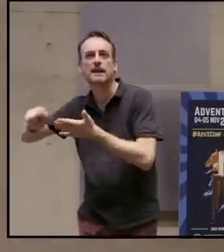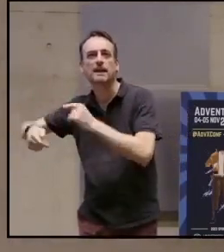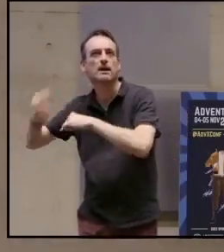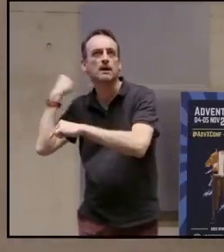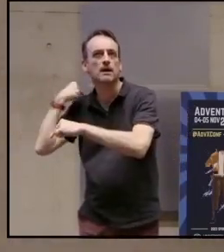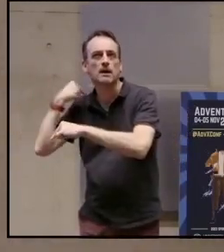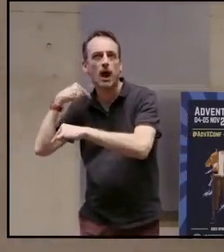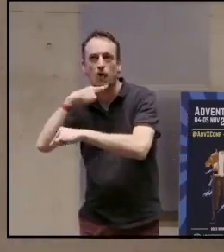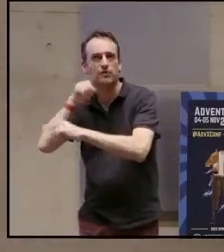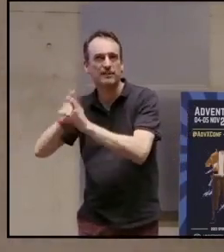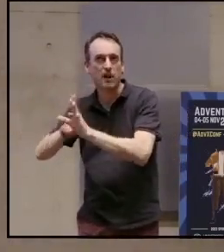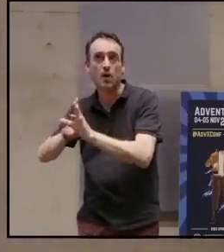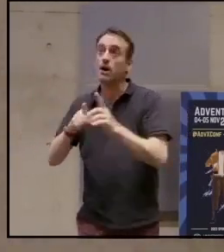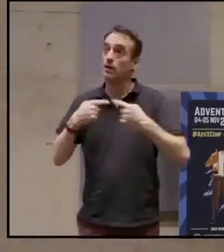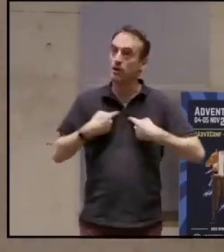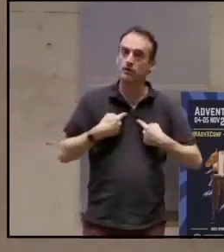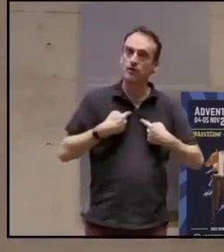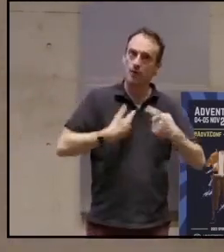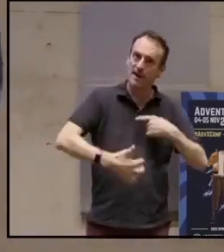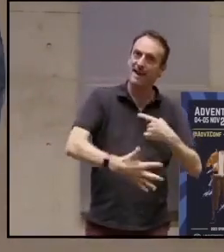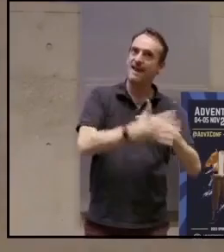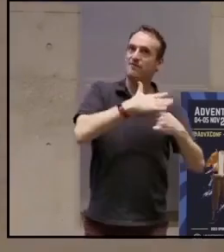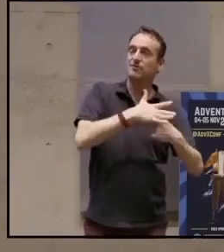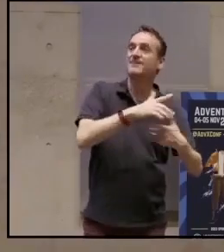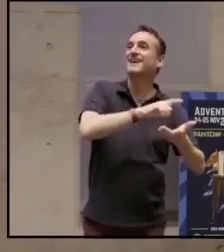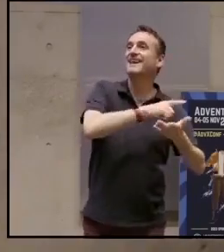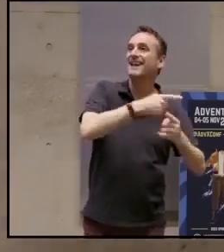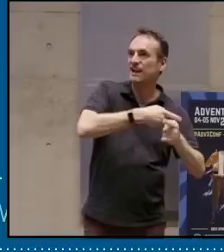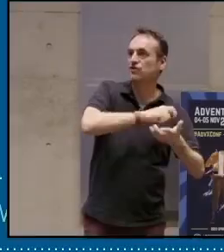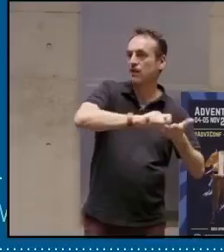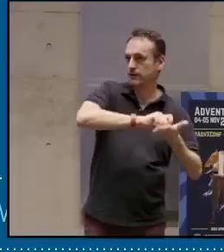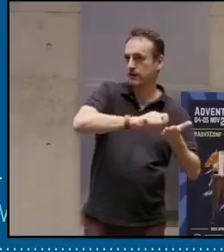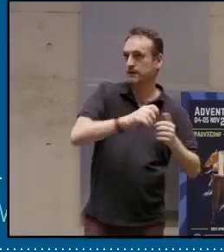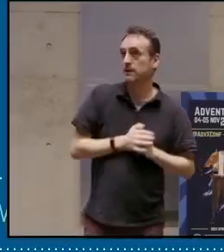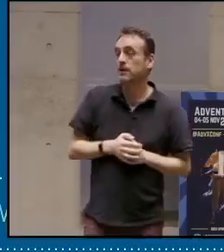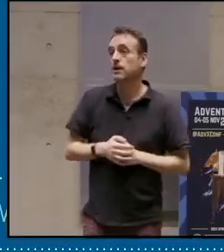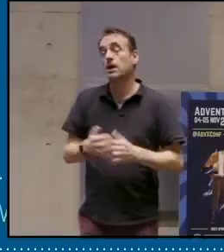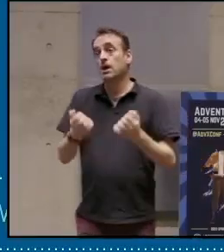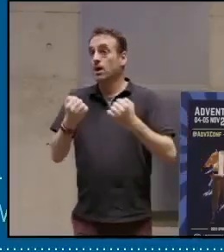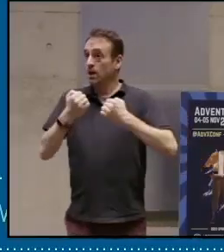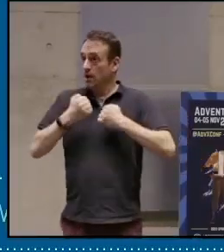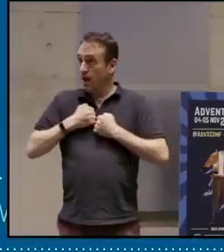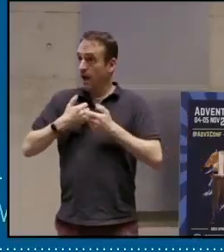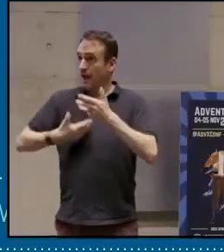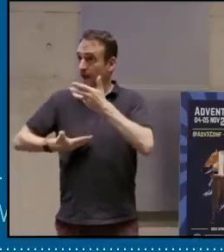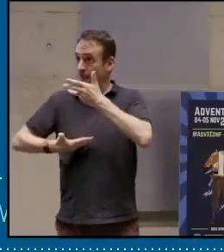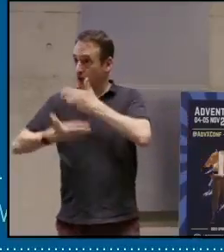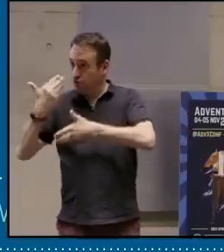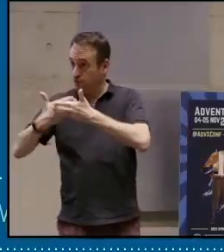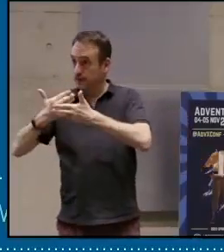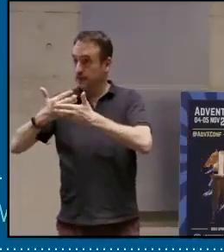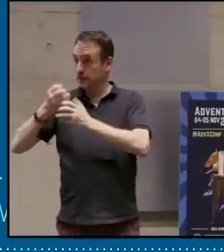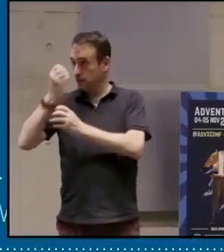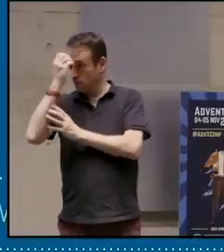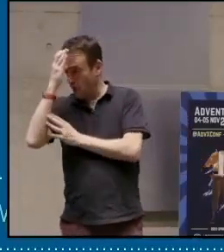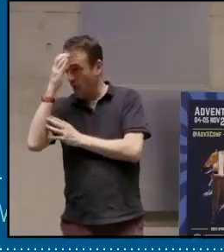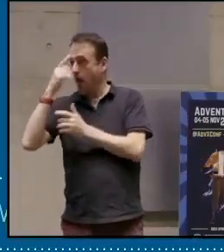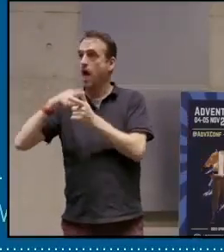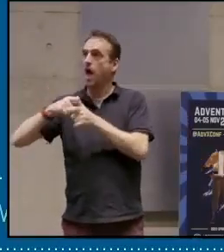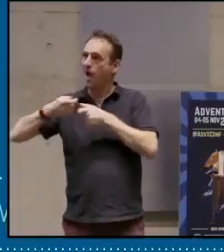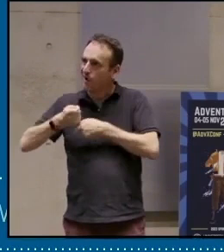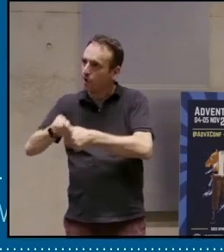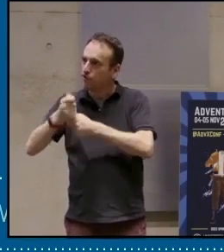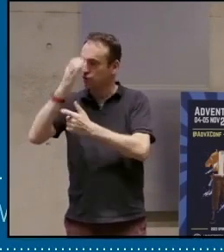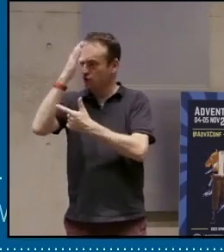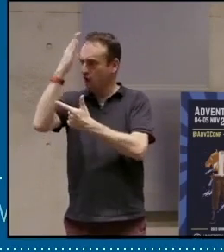this phase, our historians and our archaeologists, they have enough data to bring events to life going back this far.